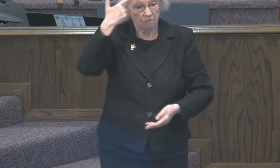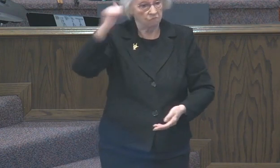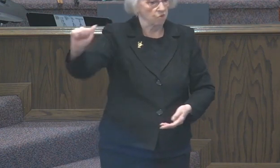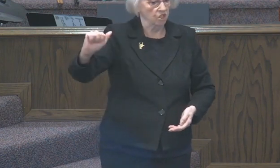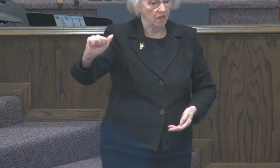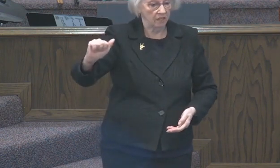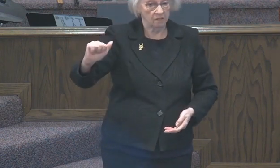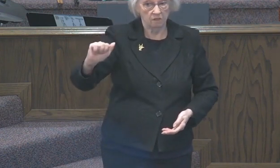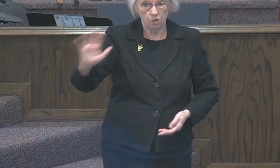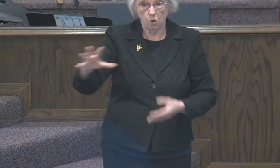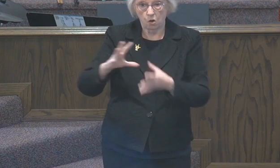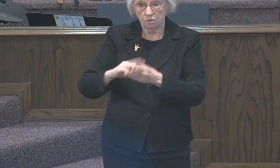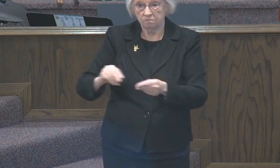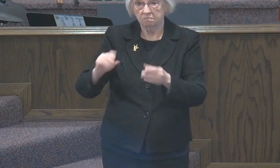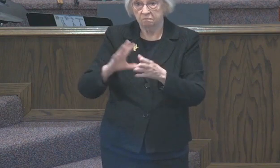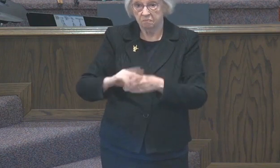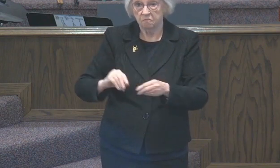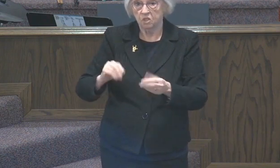6.